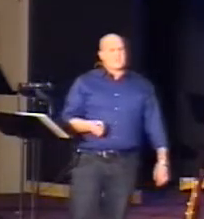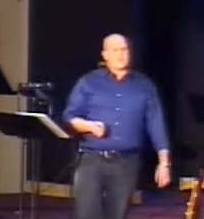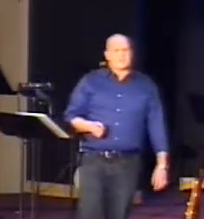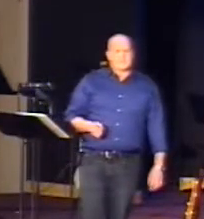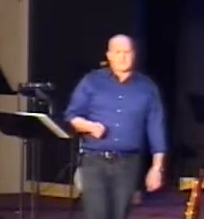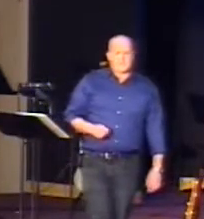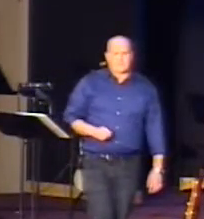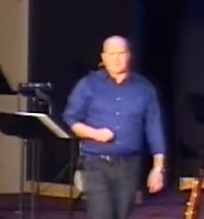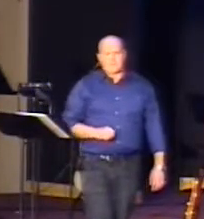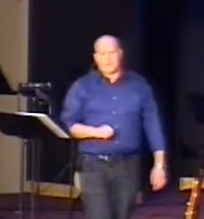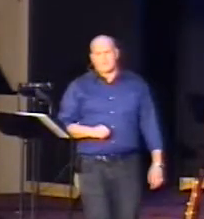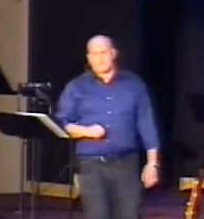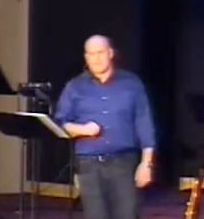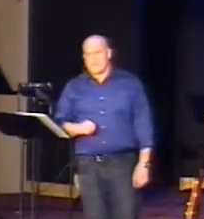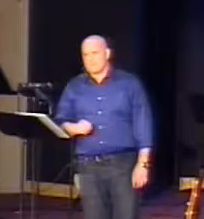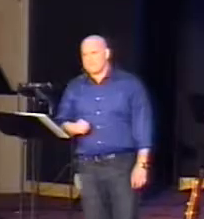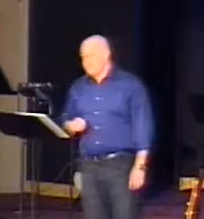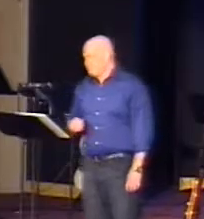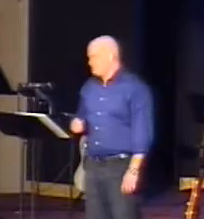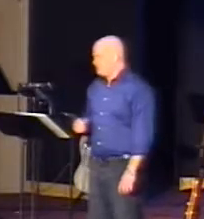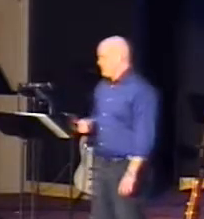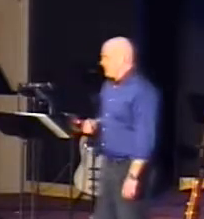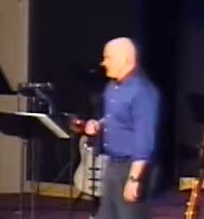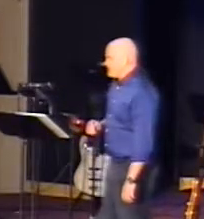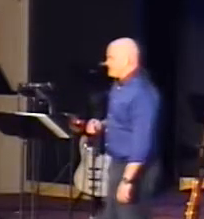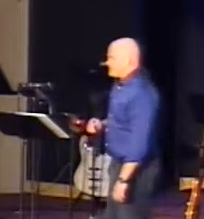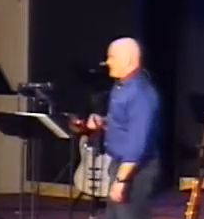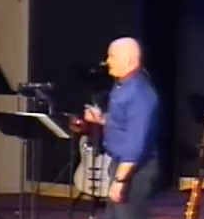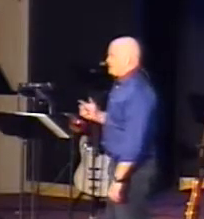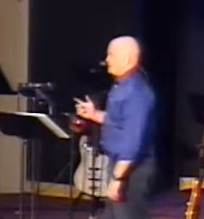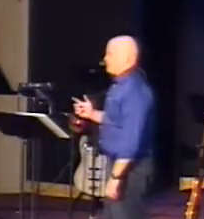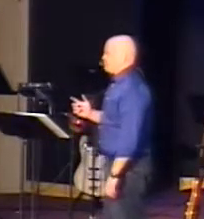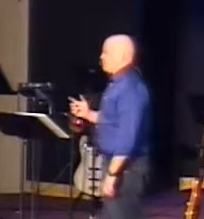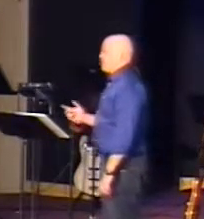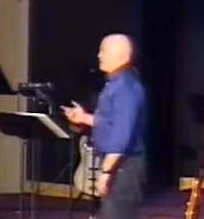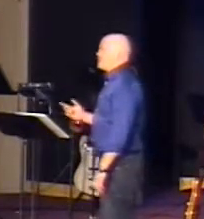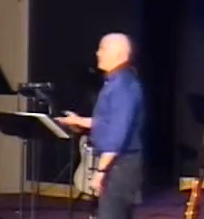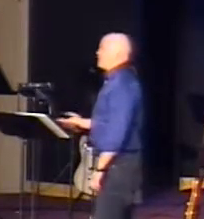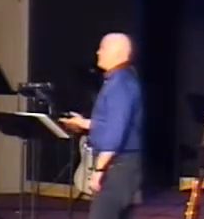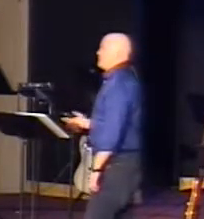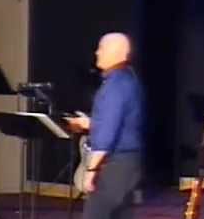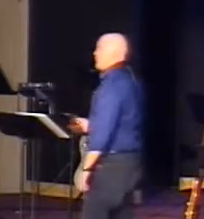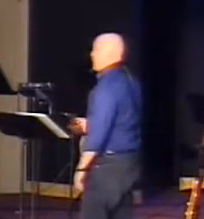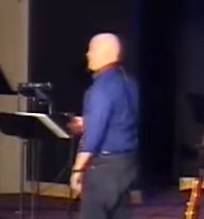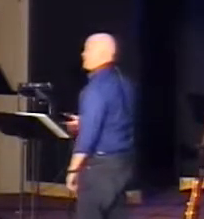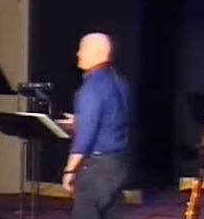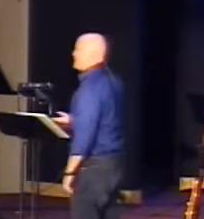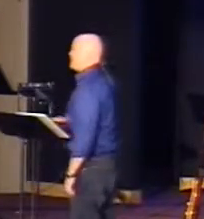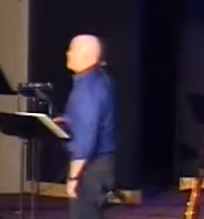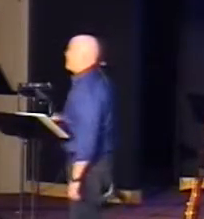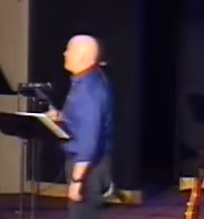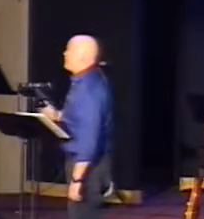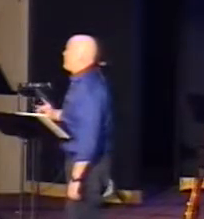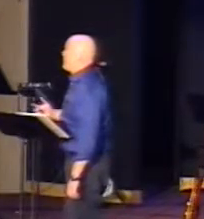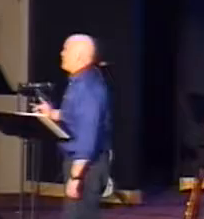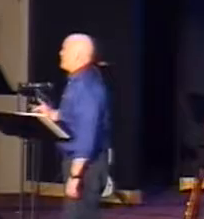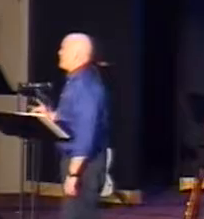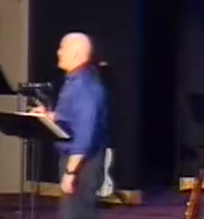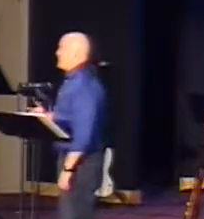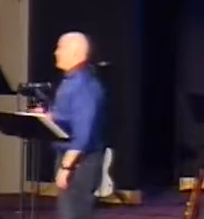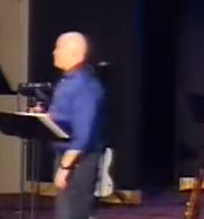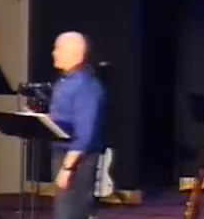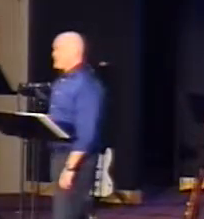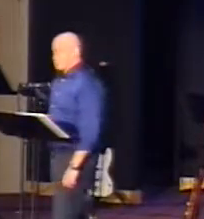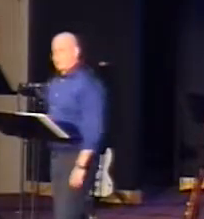Moses sounds like he's got a pretty comfortable life. He's tending his father-in-law's flocks, and his father-in-law